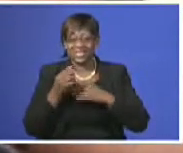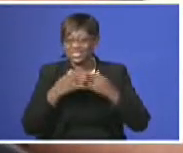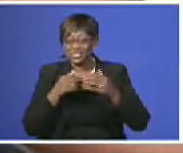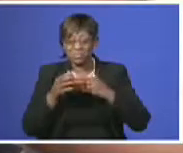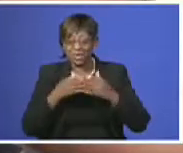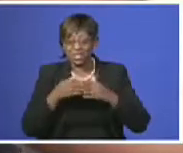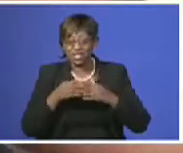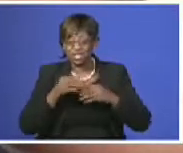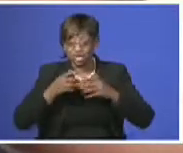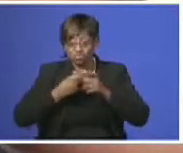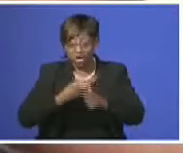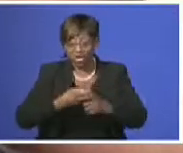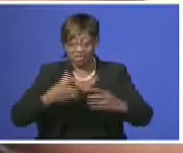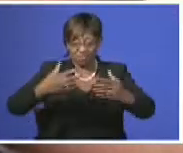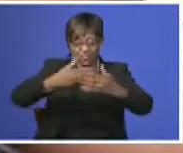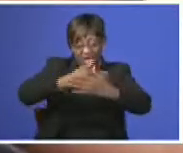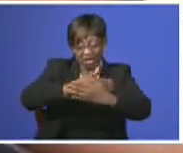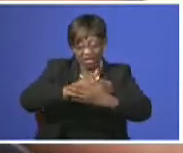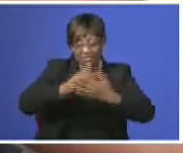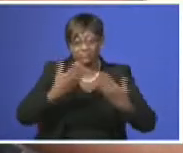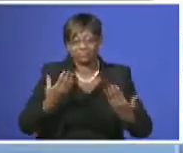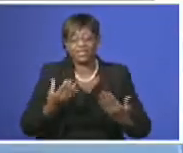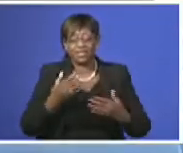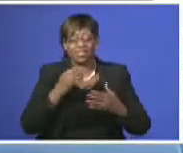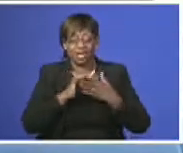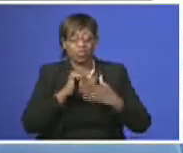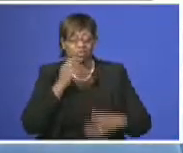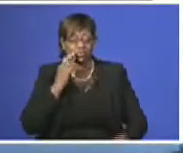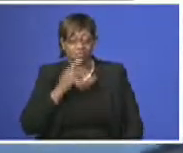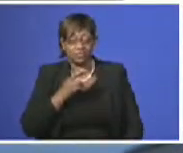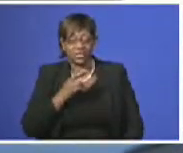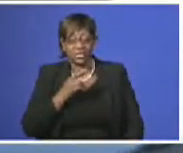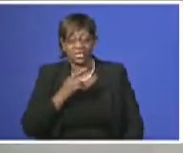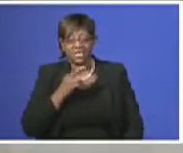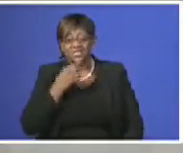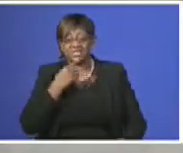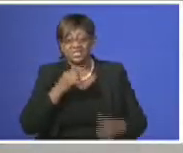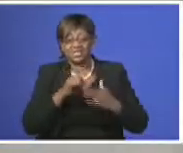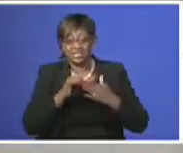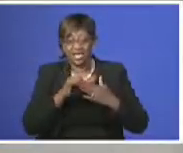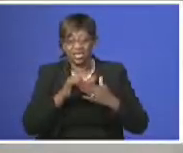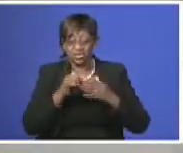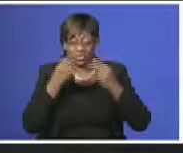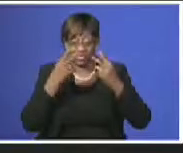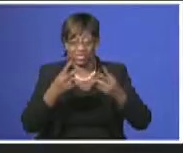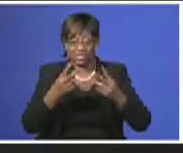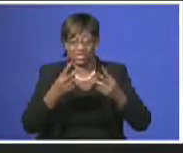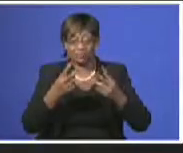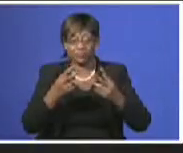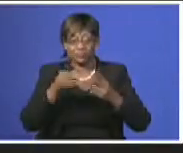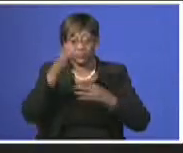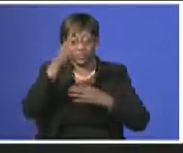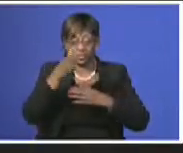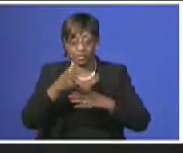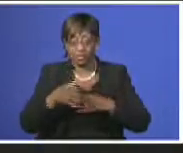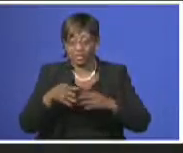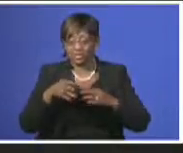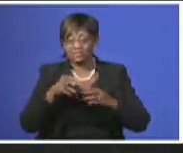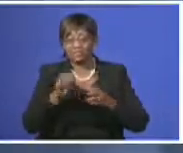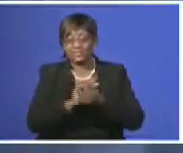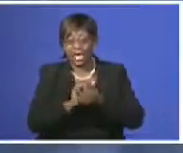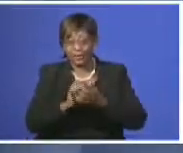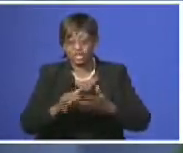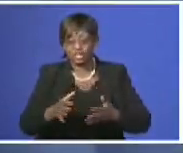run hug, and that was her. The crime scene tape and damage to the apartment's entrance and door are still